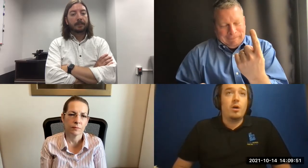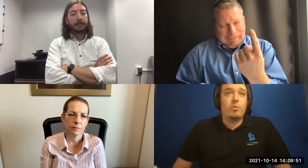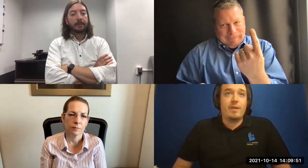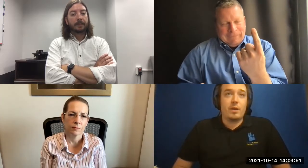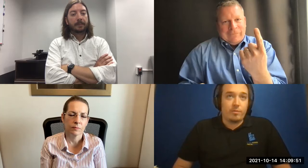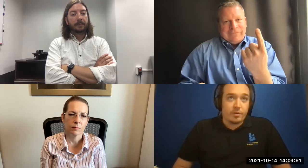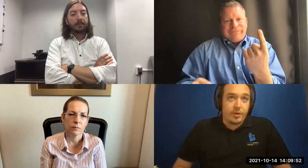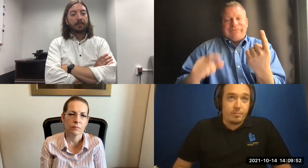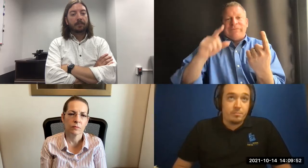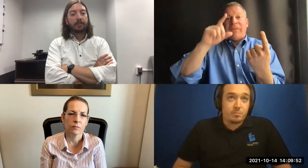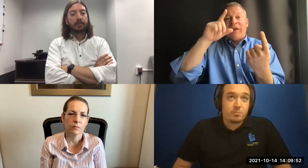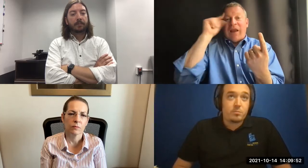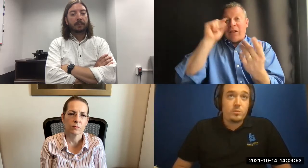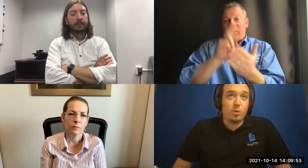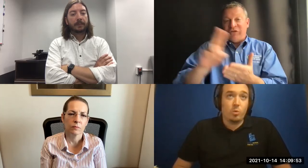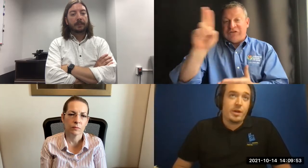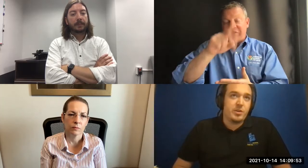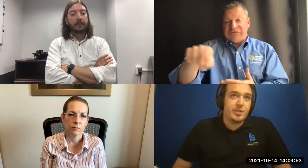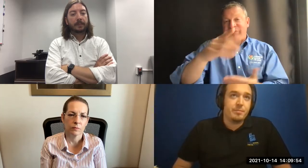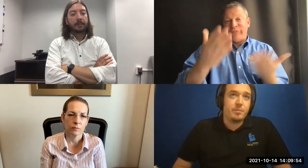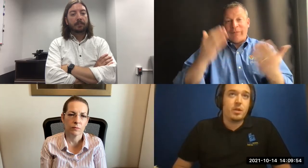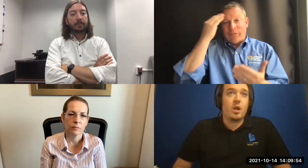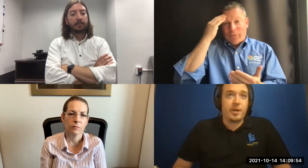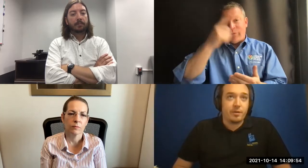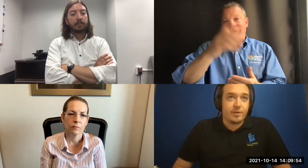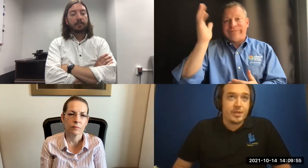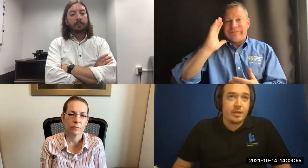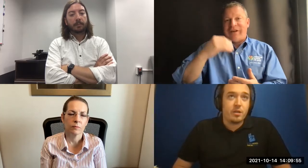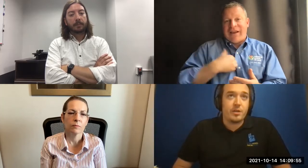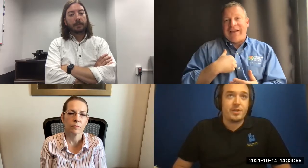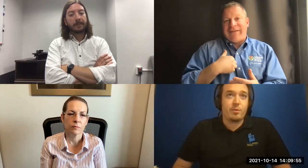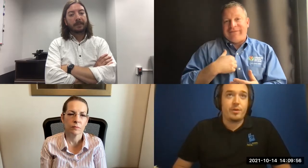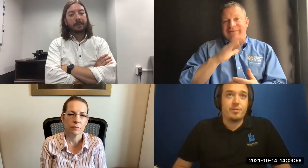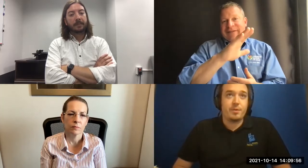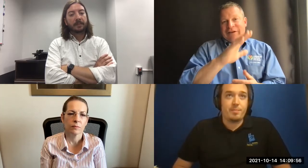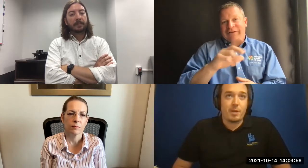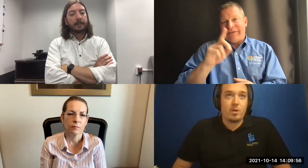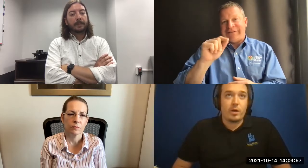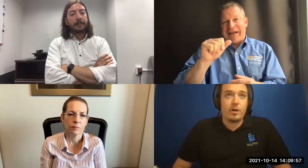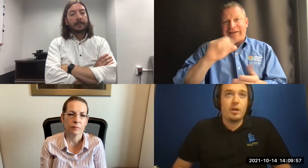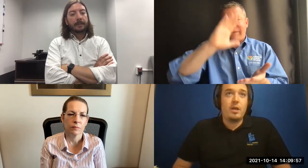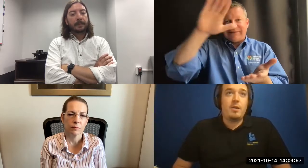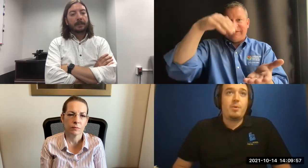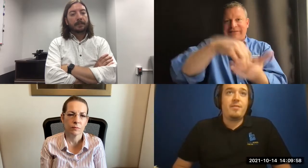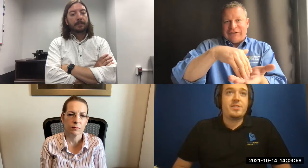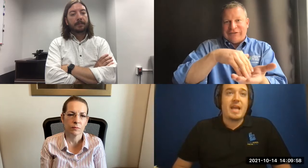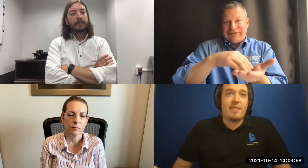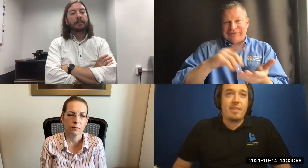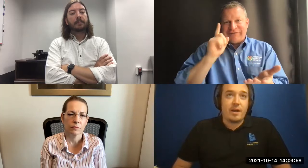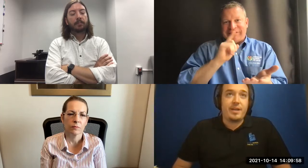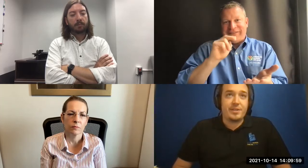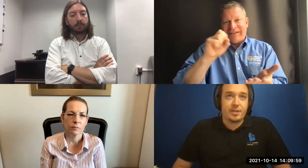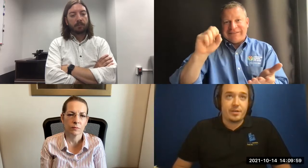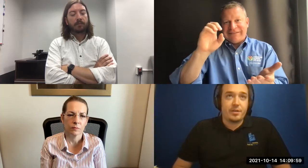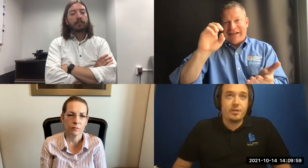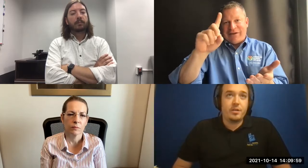So far, we've had one volunteer or one interested. Gallaudet University, as everyone may be aware, previously